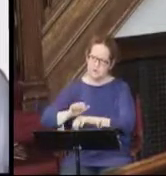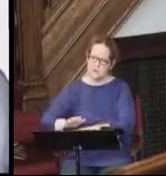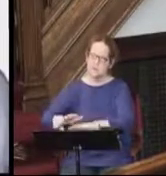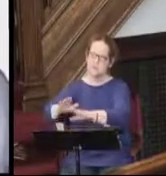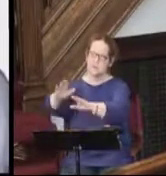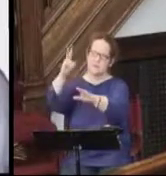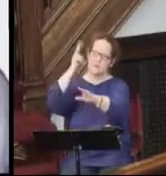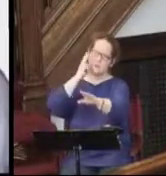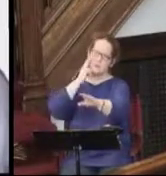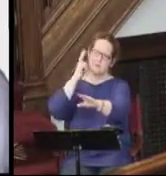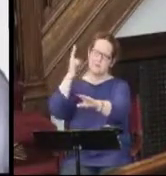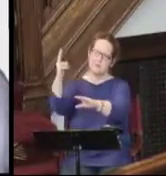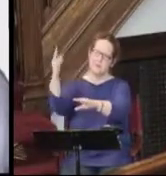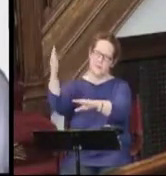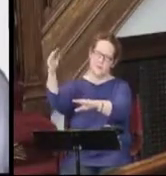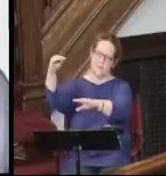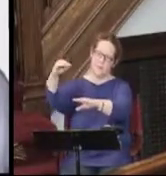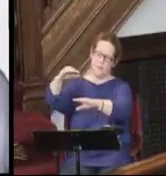cross arose